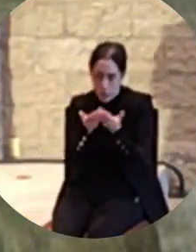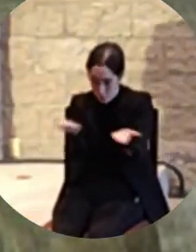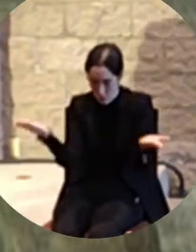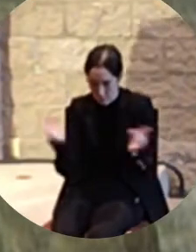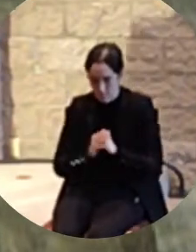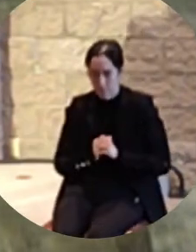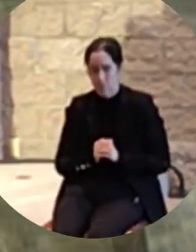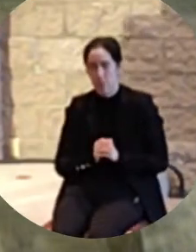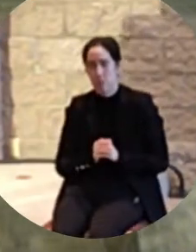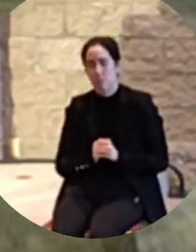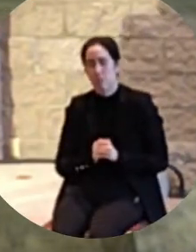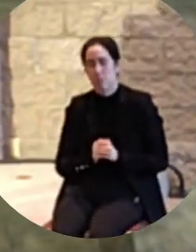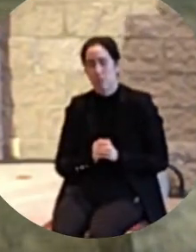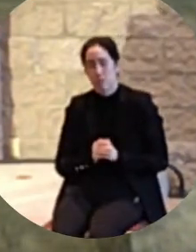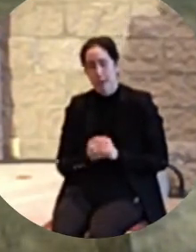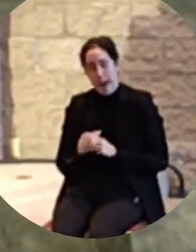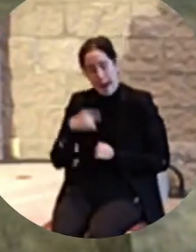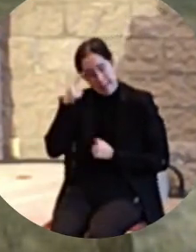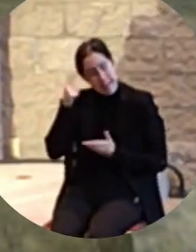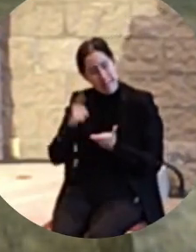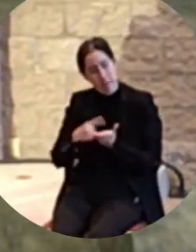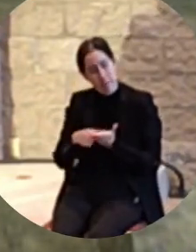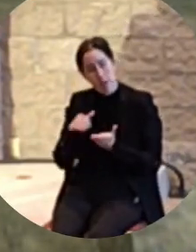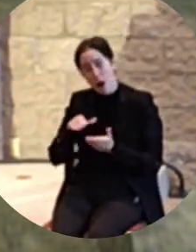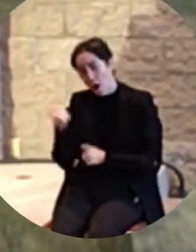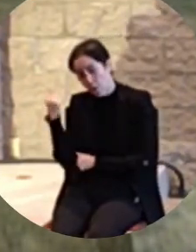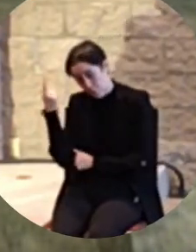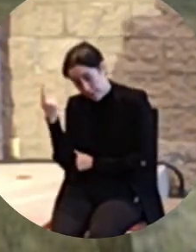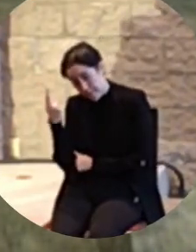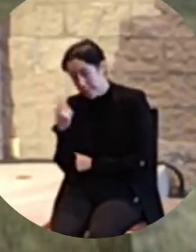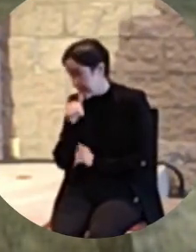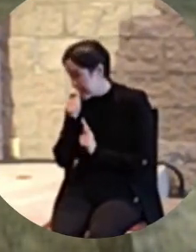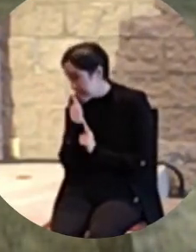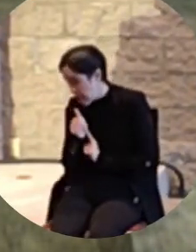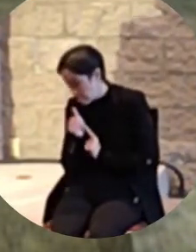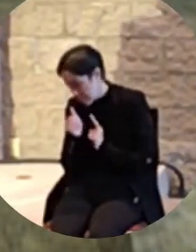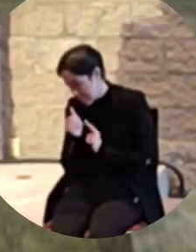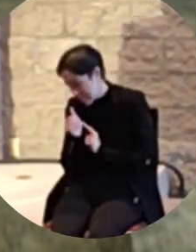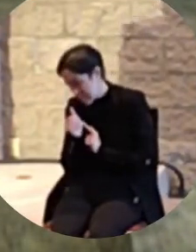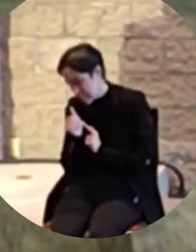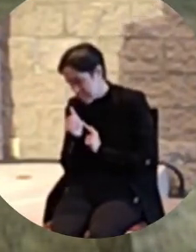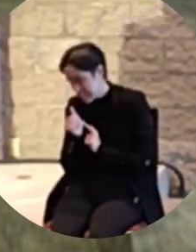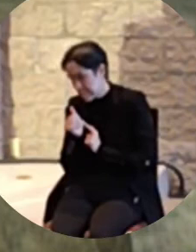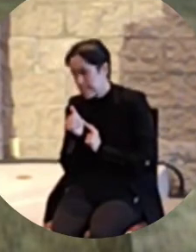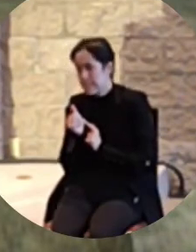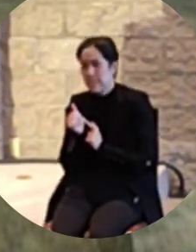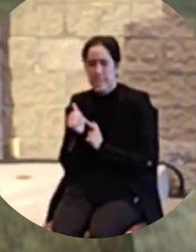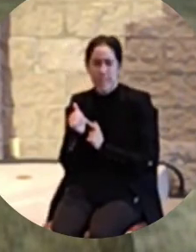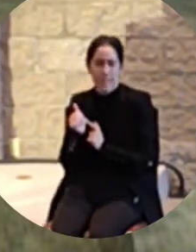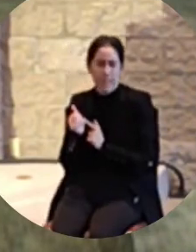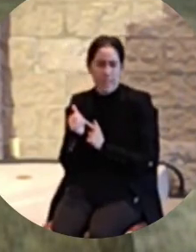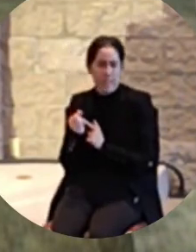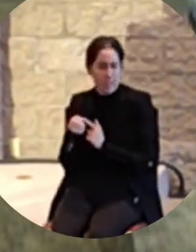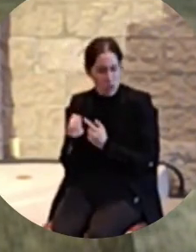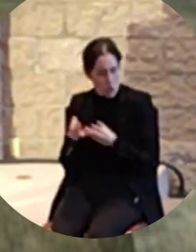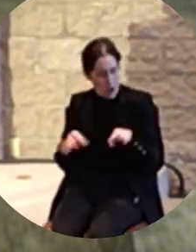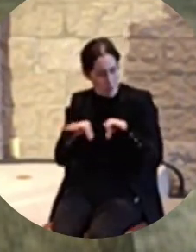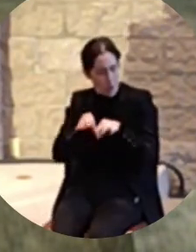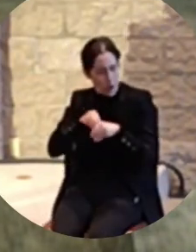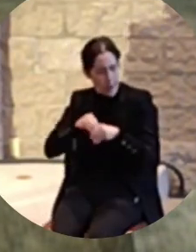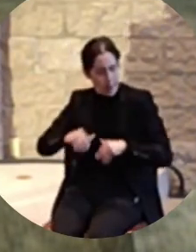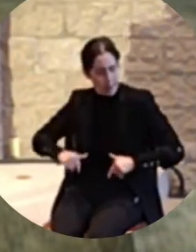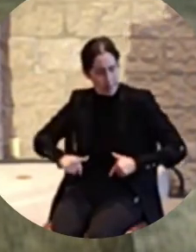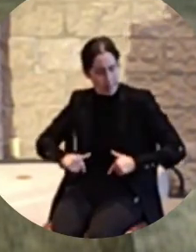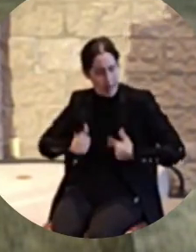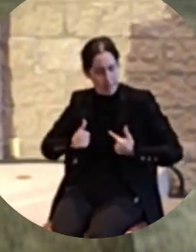I think sometimes another reason that suffering is so great in my life at times is because I am not willing